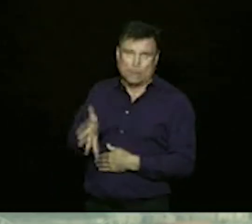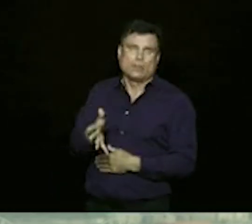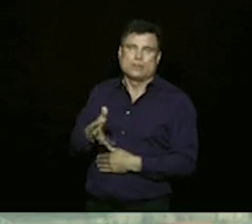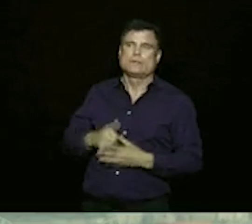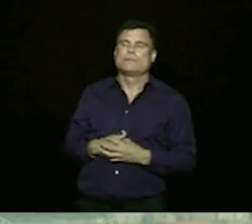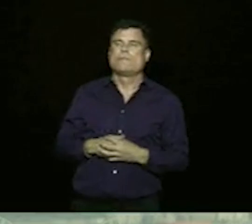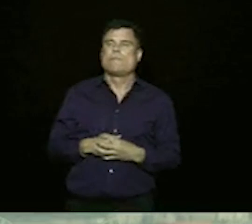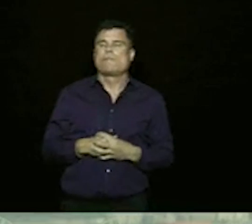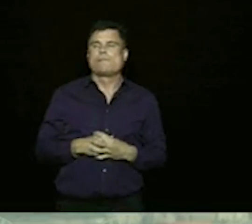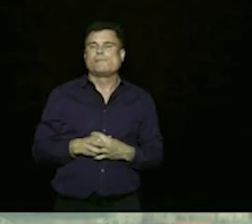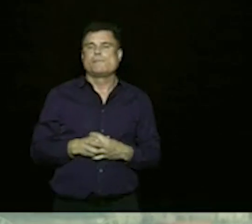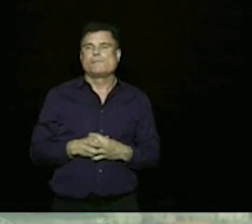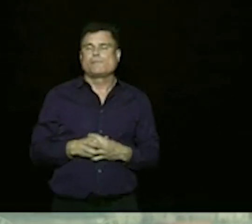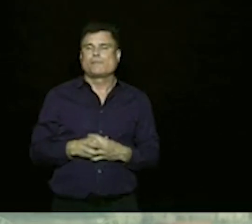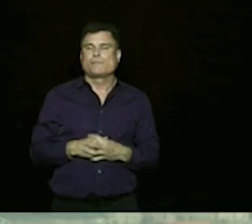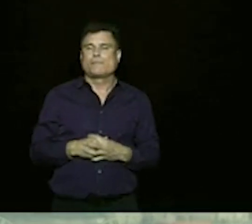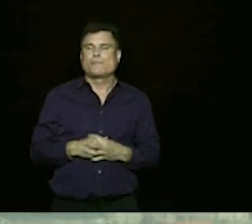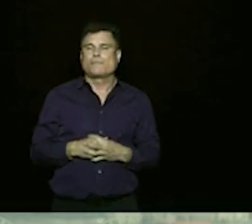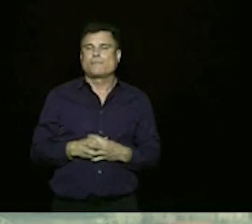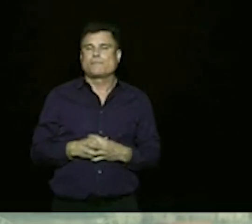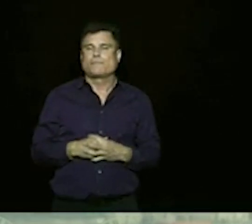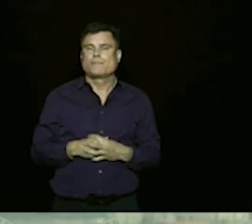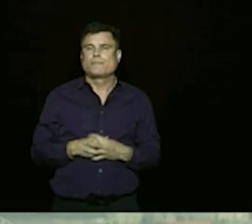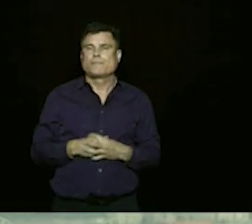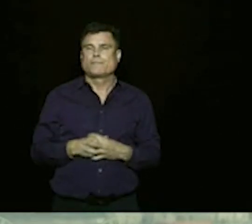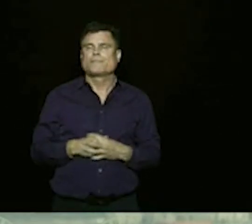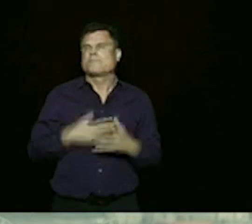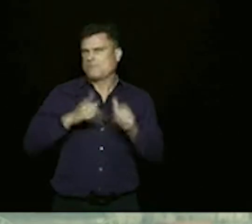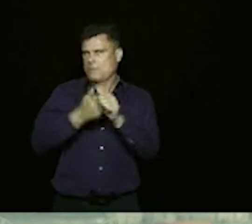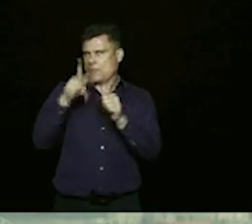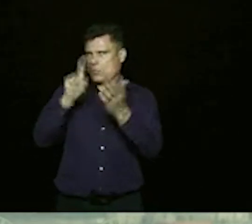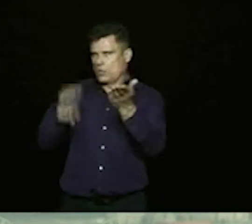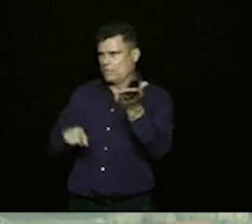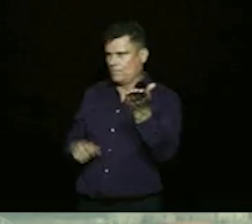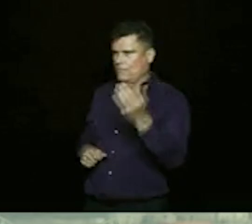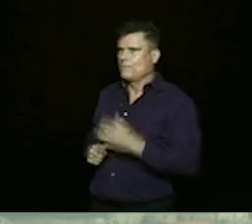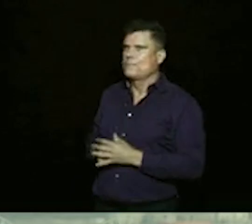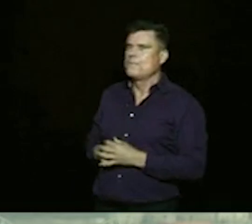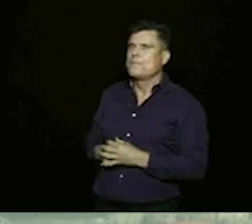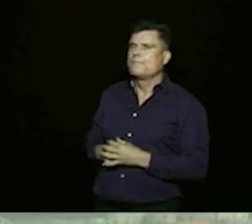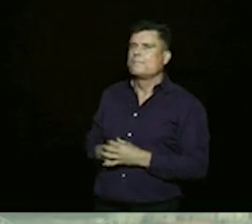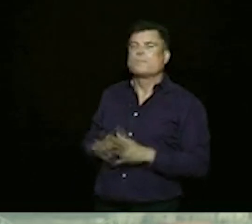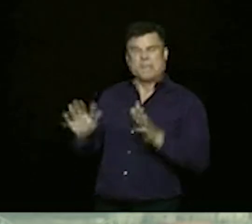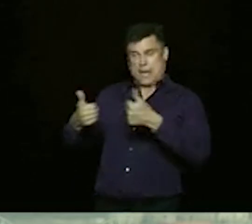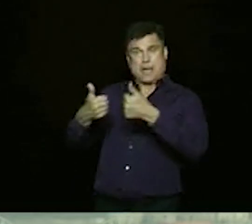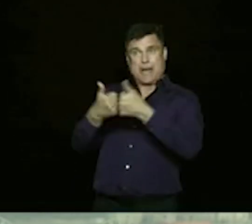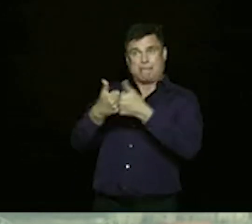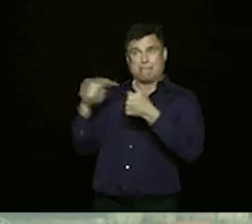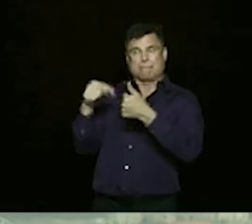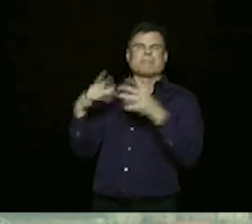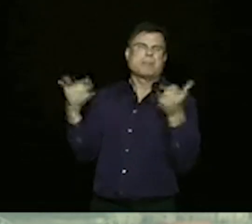so-called games, were compromising patient health. Could you just expand on that a bit? I think what